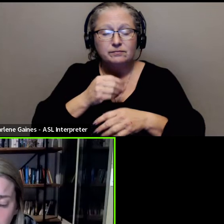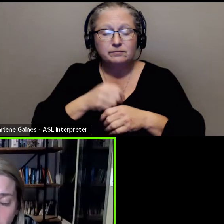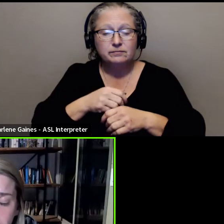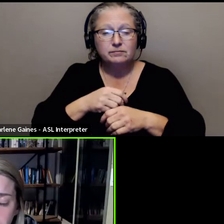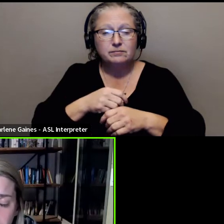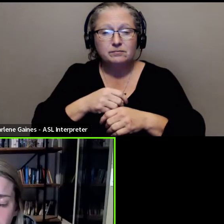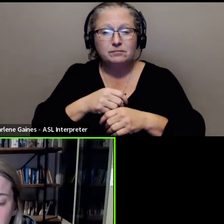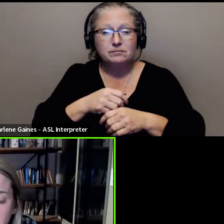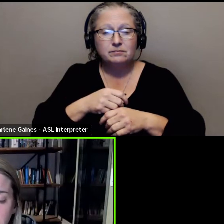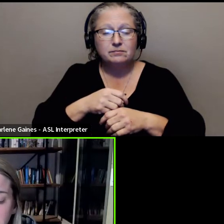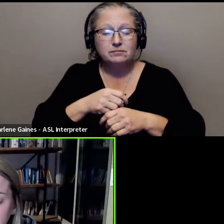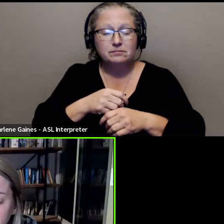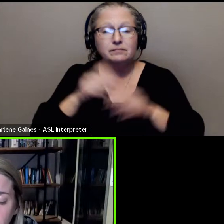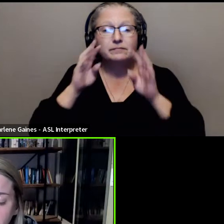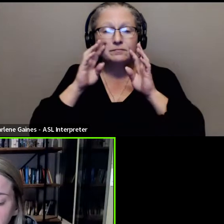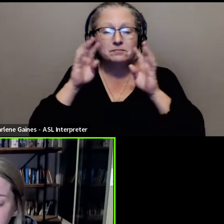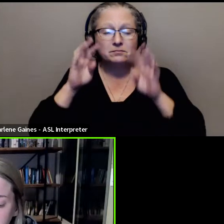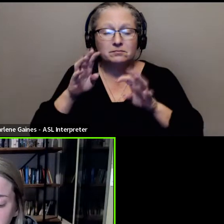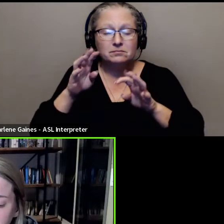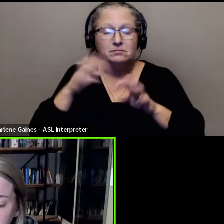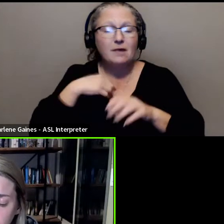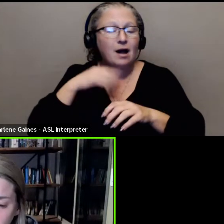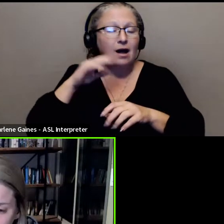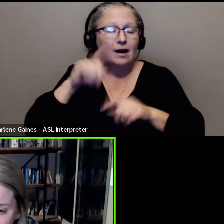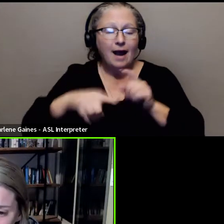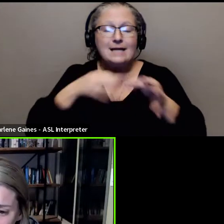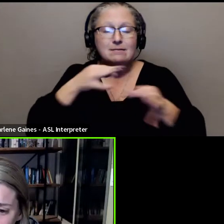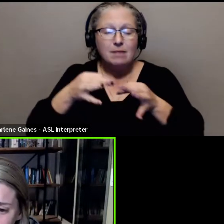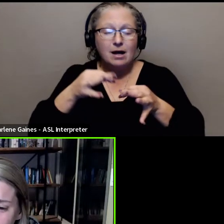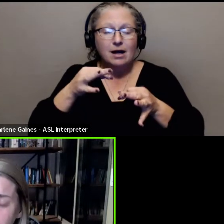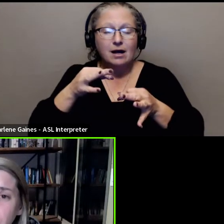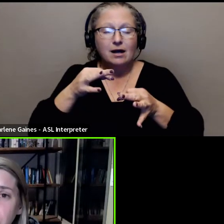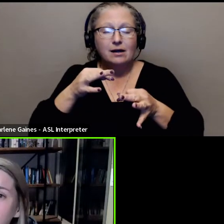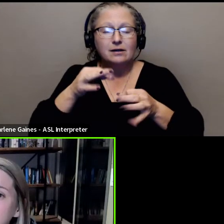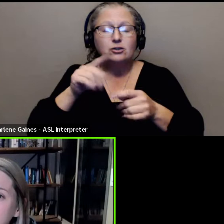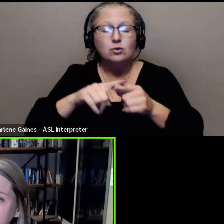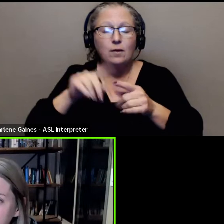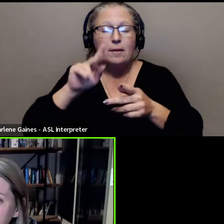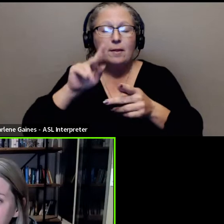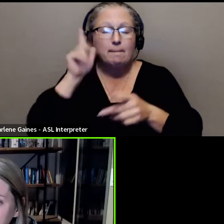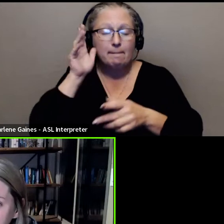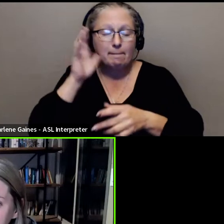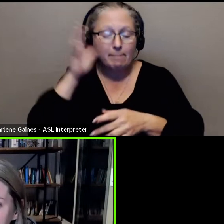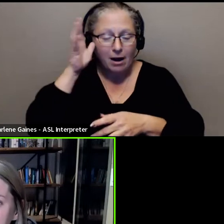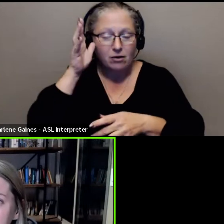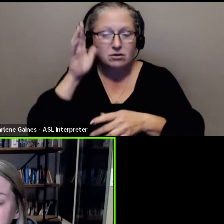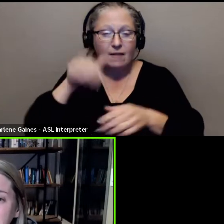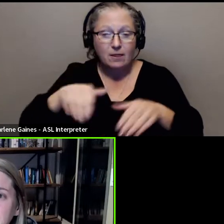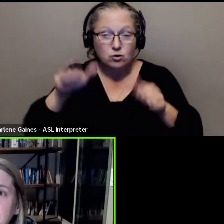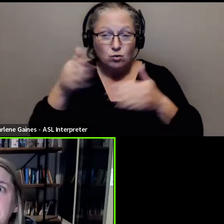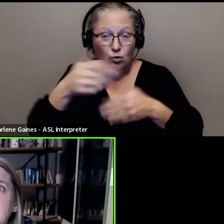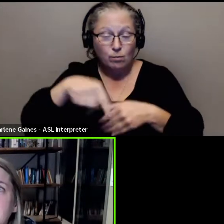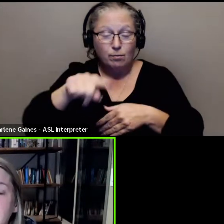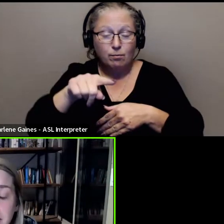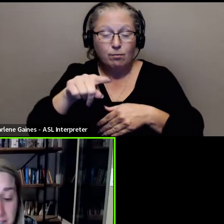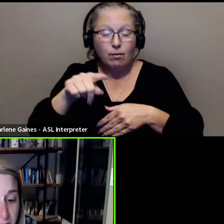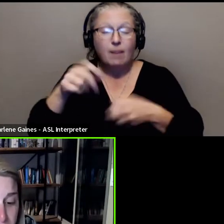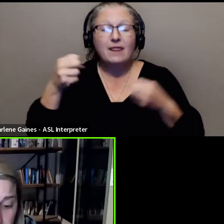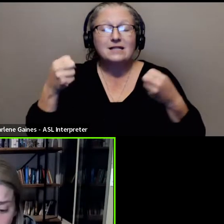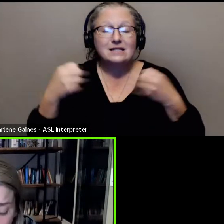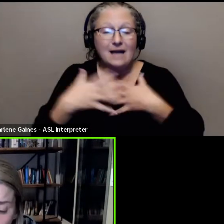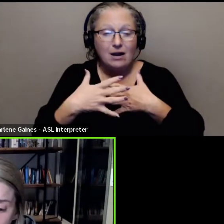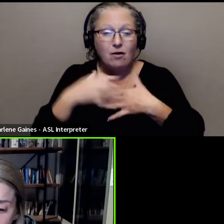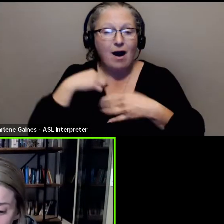I cannot explain to the parents in this room the moments of terror. I